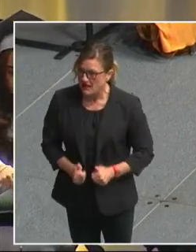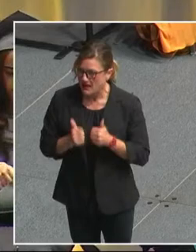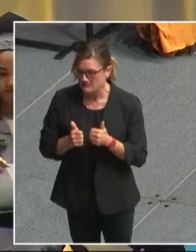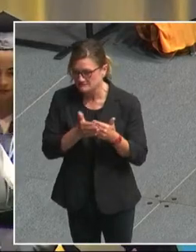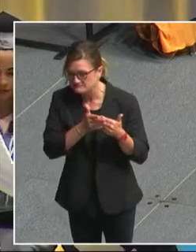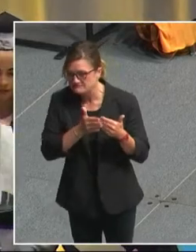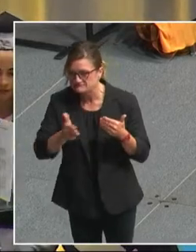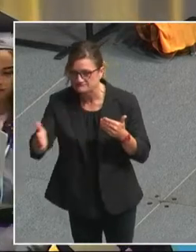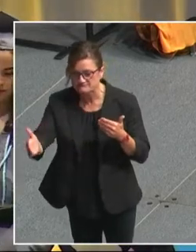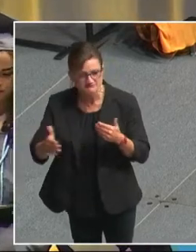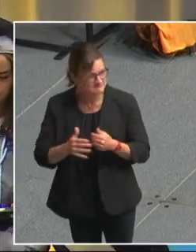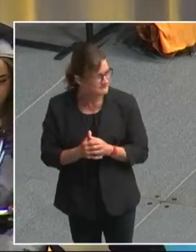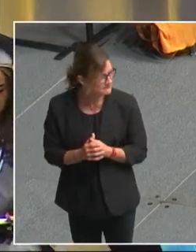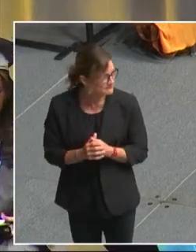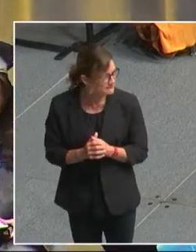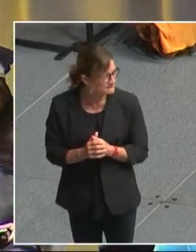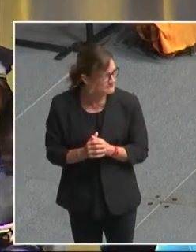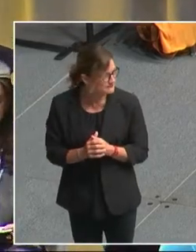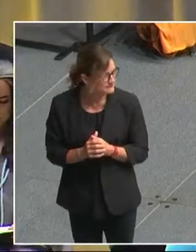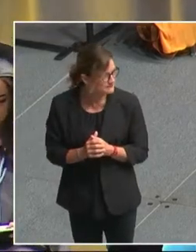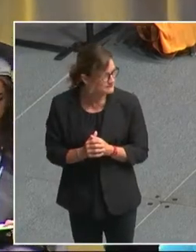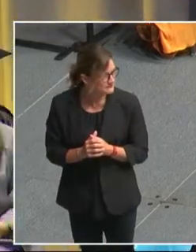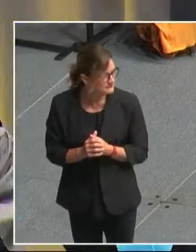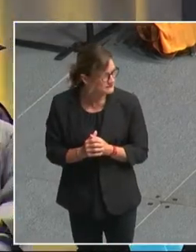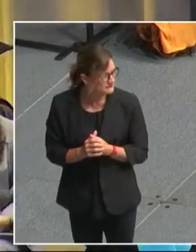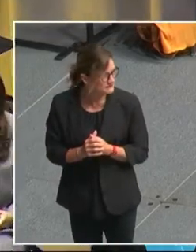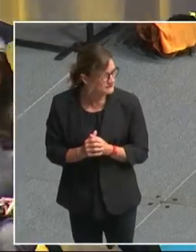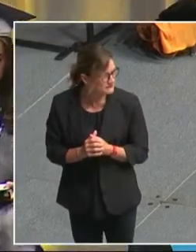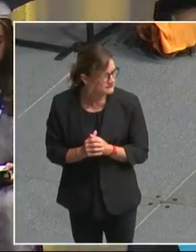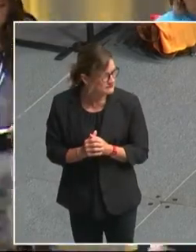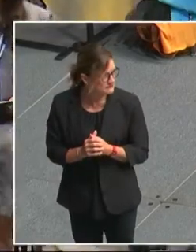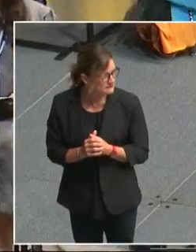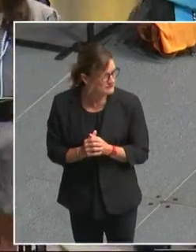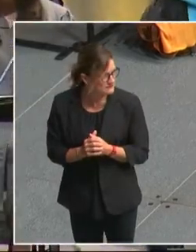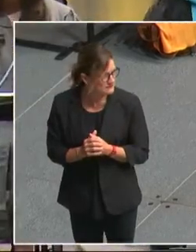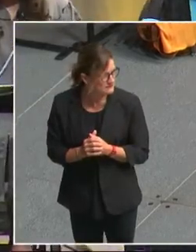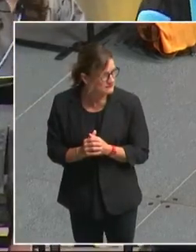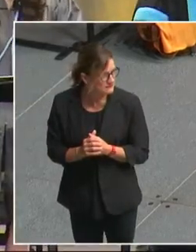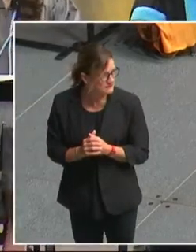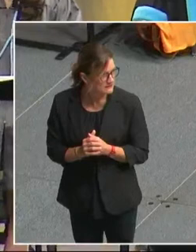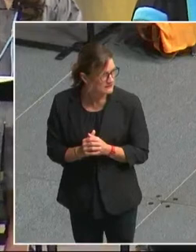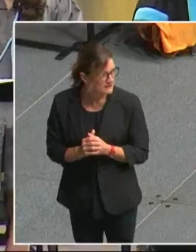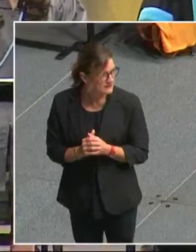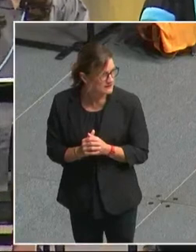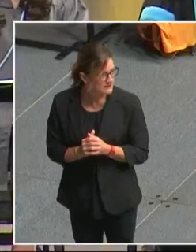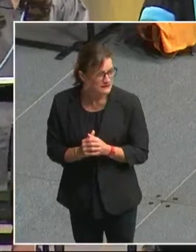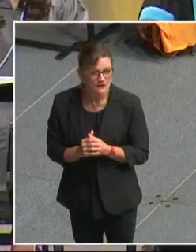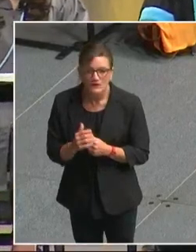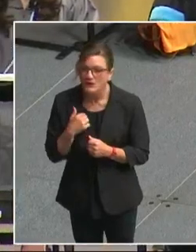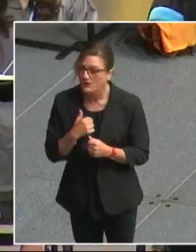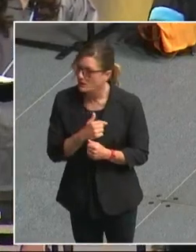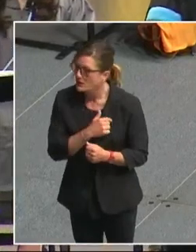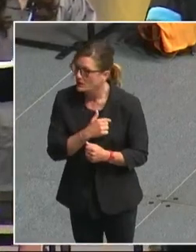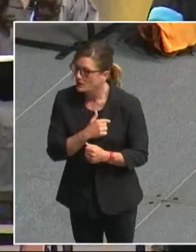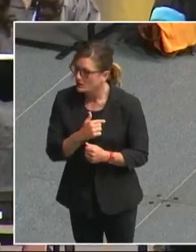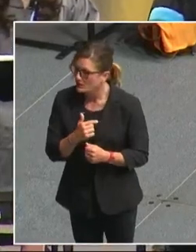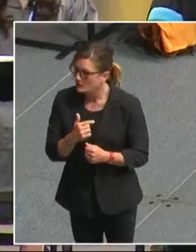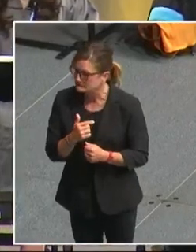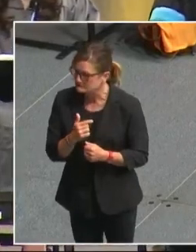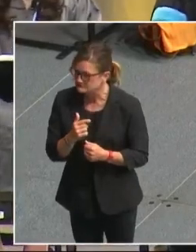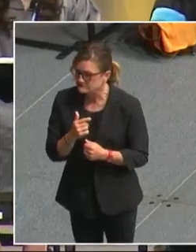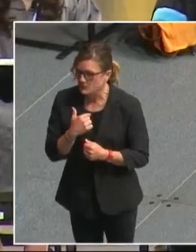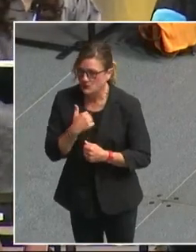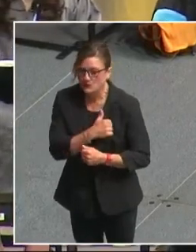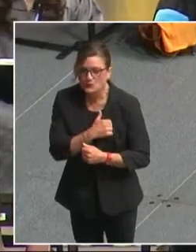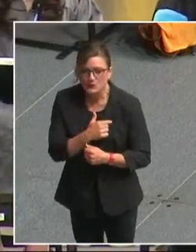new beginnings. May what they have learned by being here at Central Piedmont Community College allow them